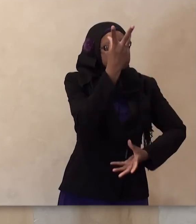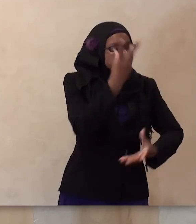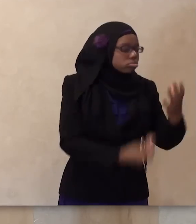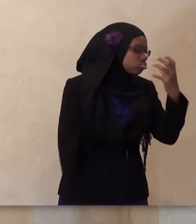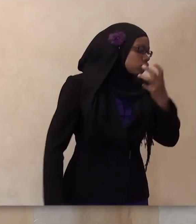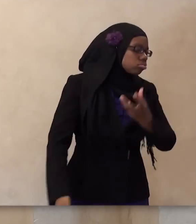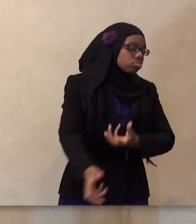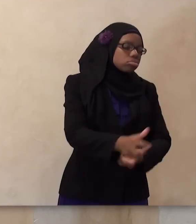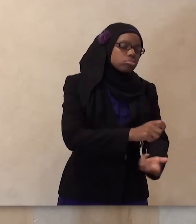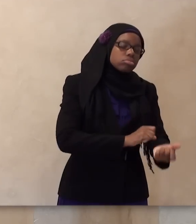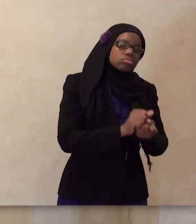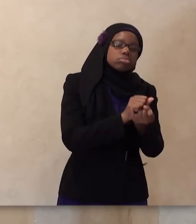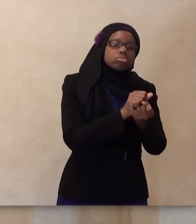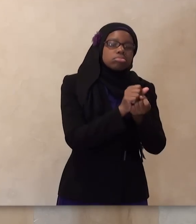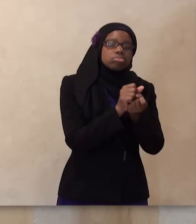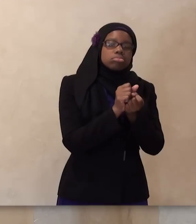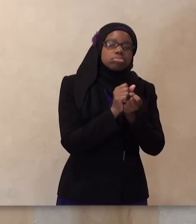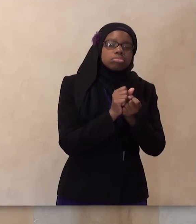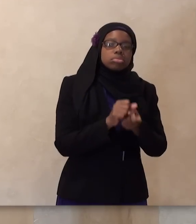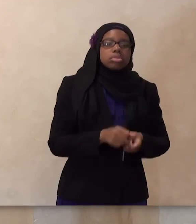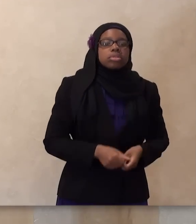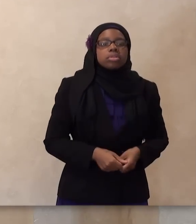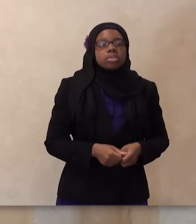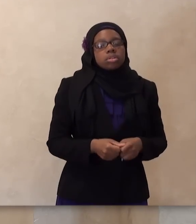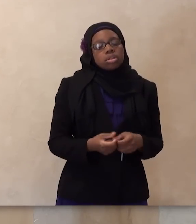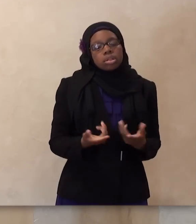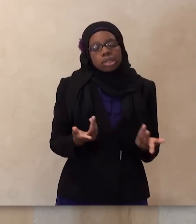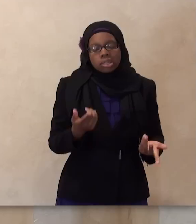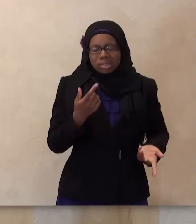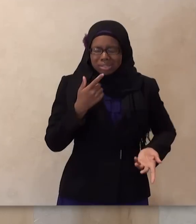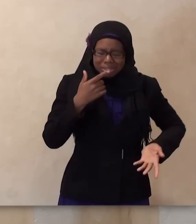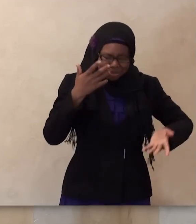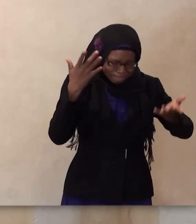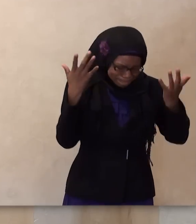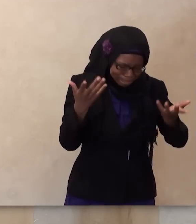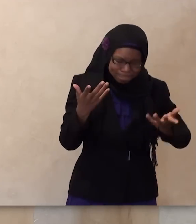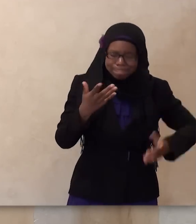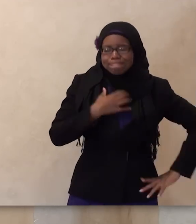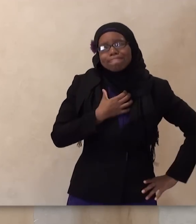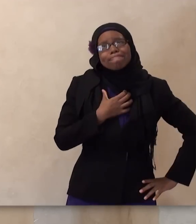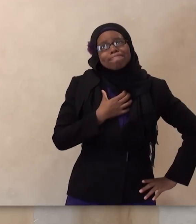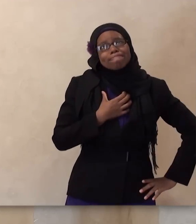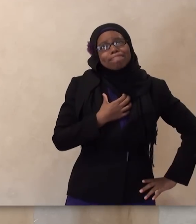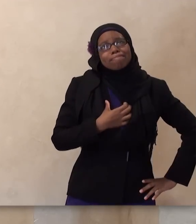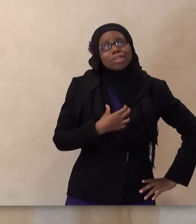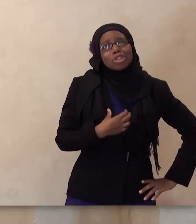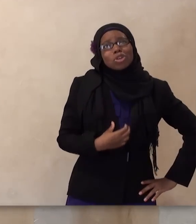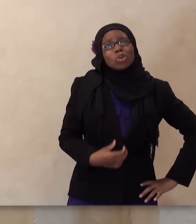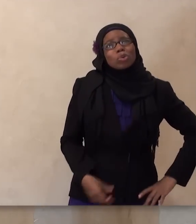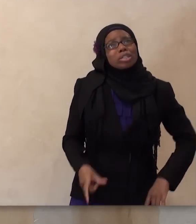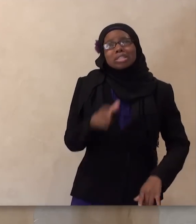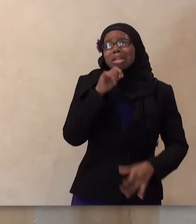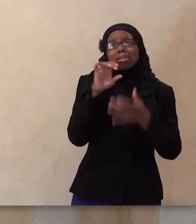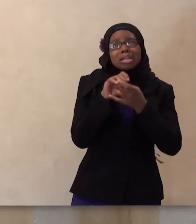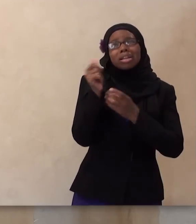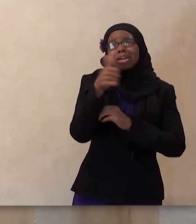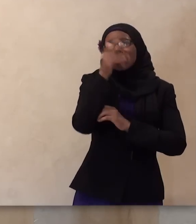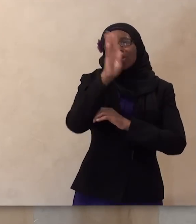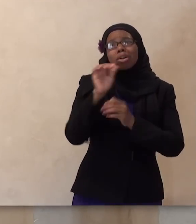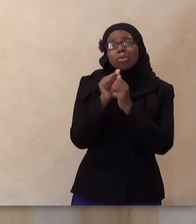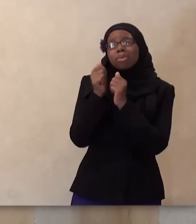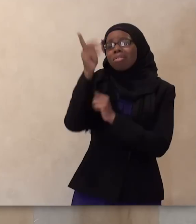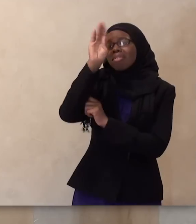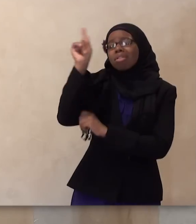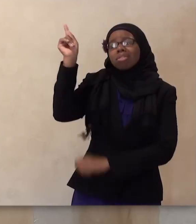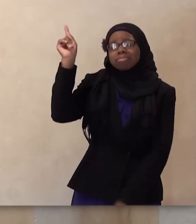its trellises, he could only say, would that I would have ascribed no partners to my Lord. Now